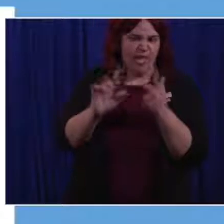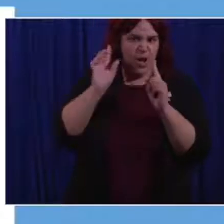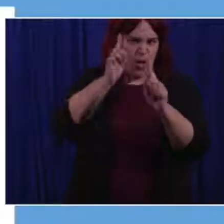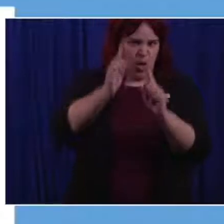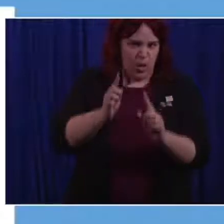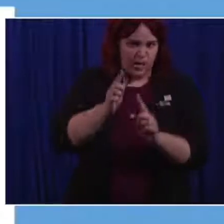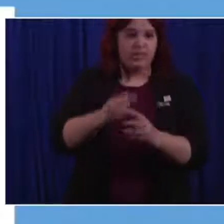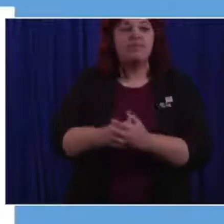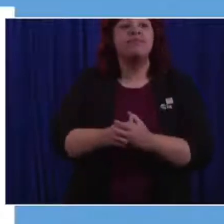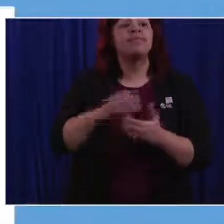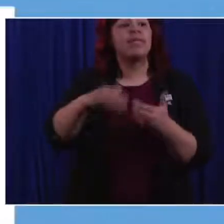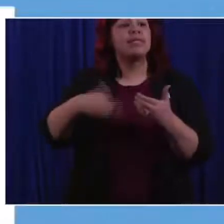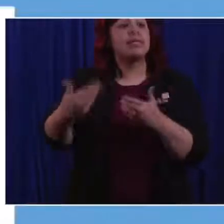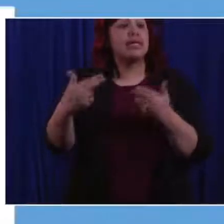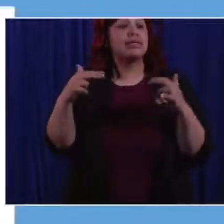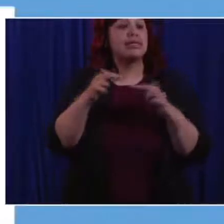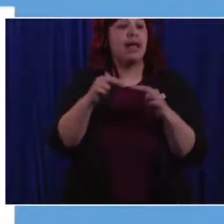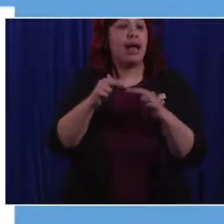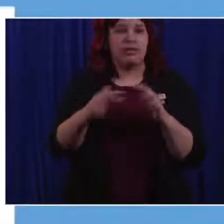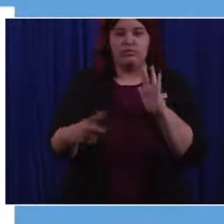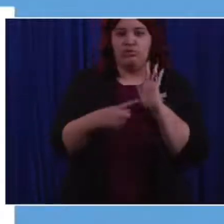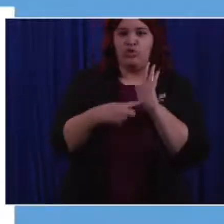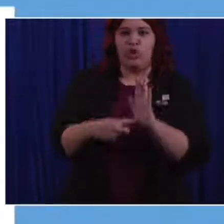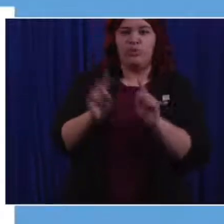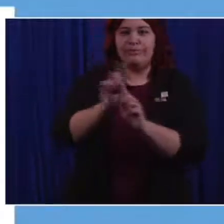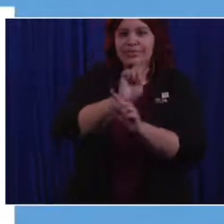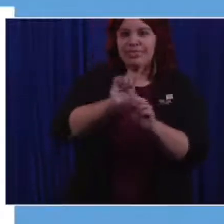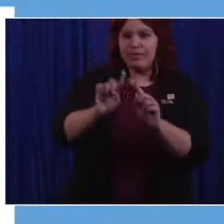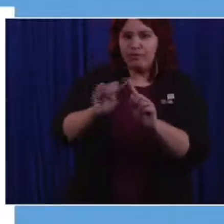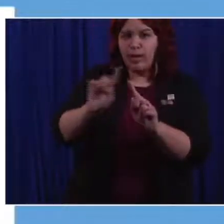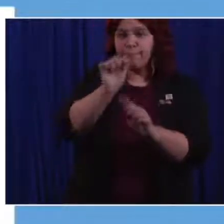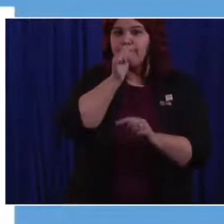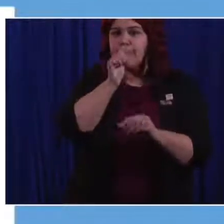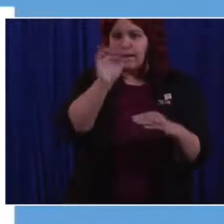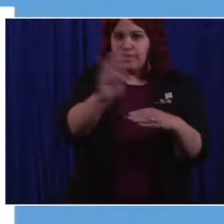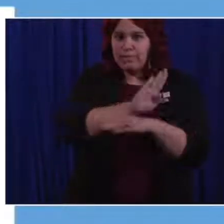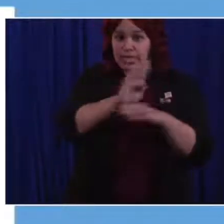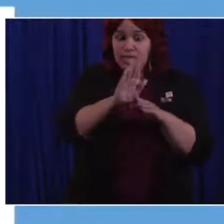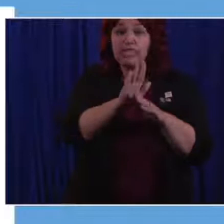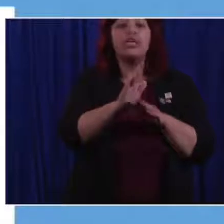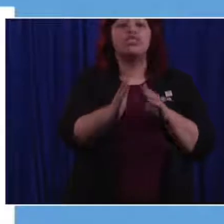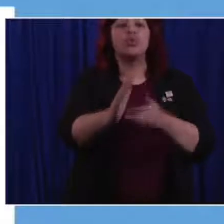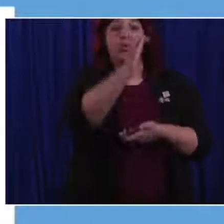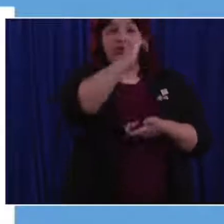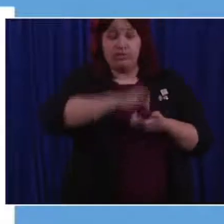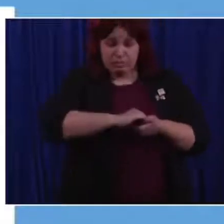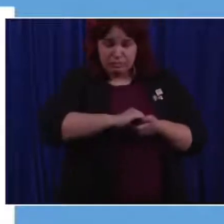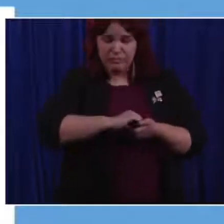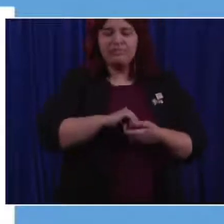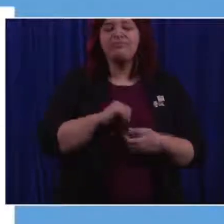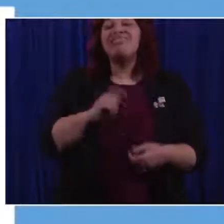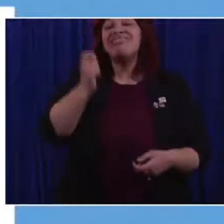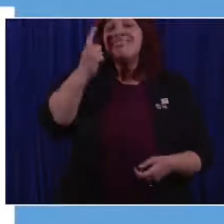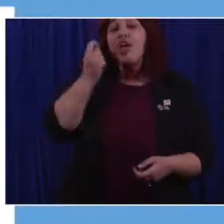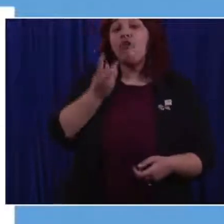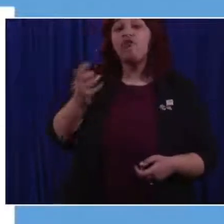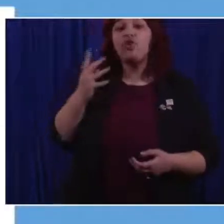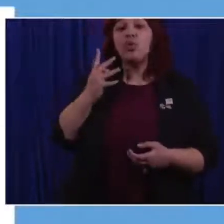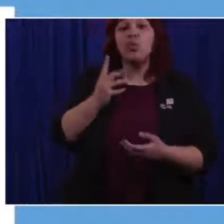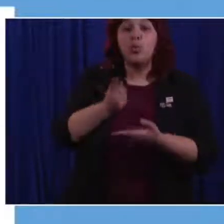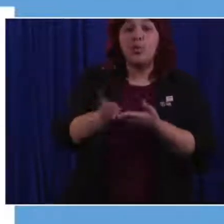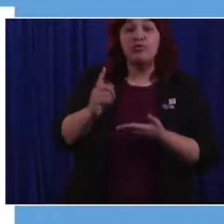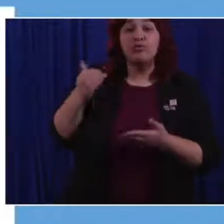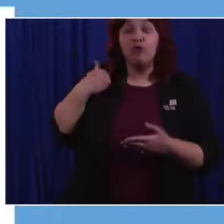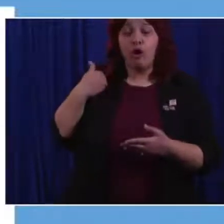indication of the organizations that have been involved. A few weeks ago, Governor DeWine announced that there were 5 companies that were